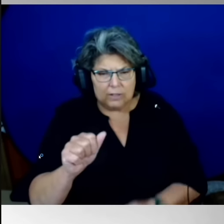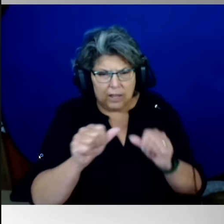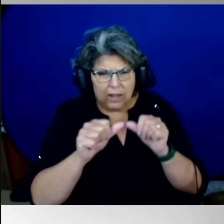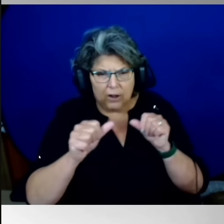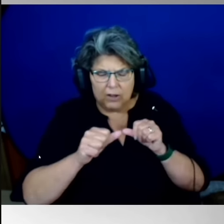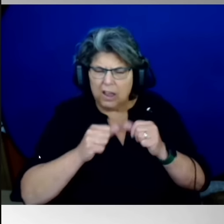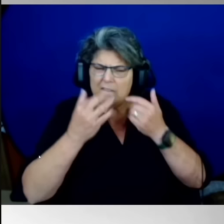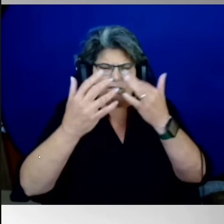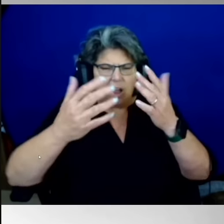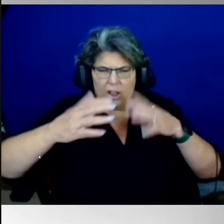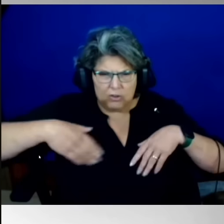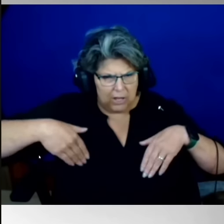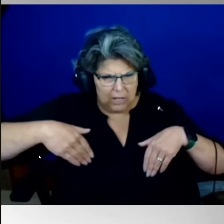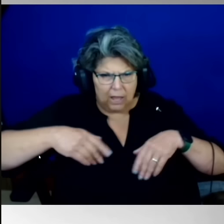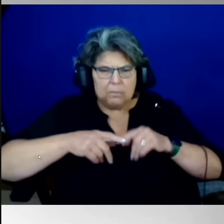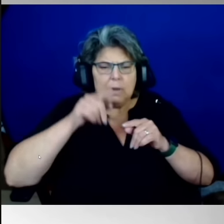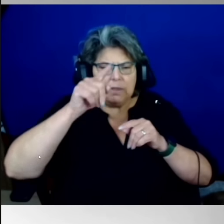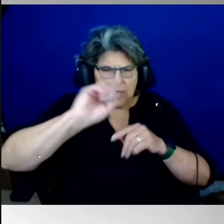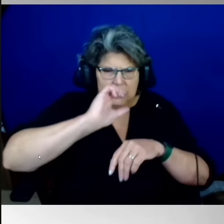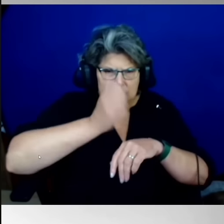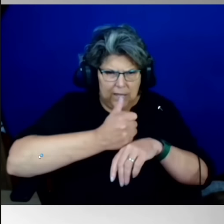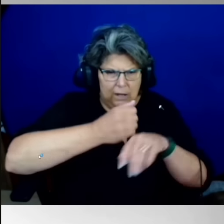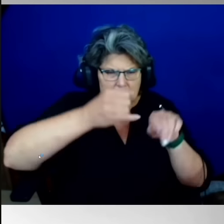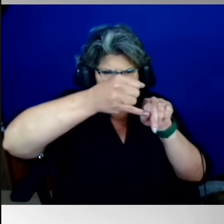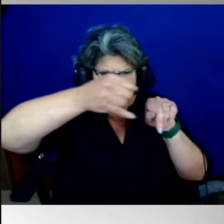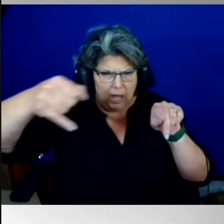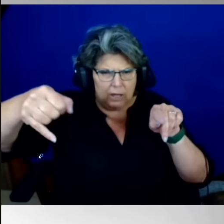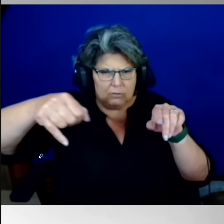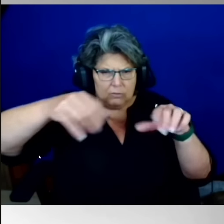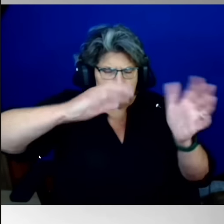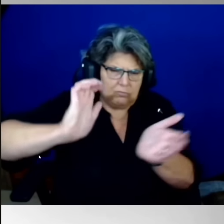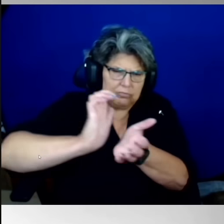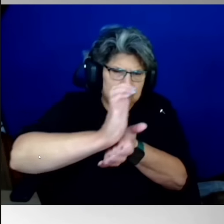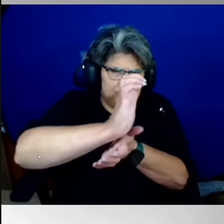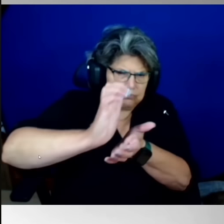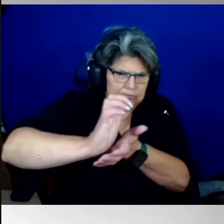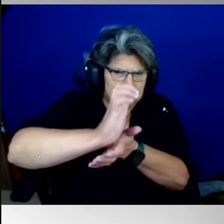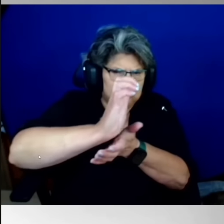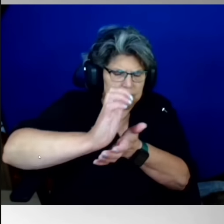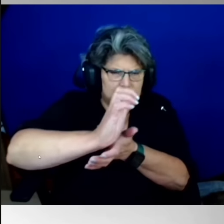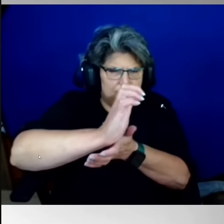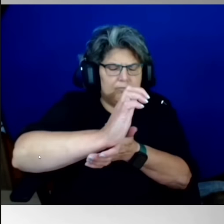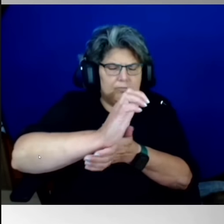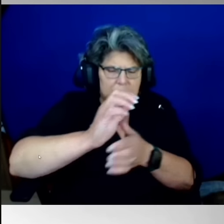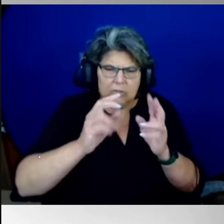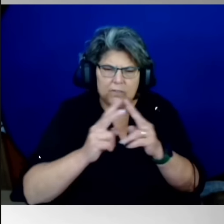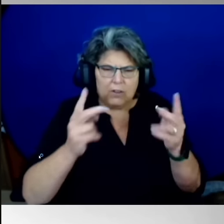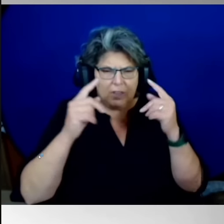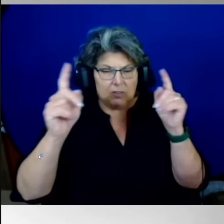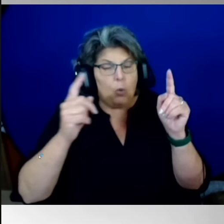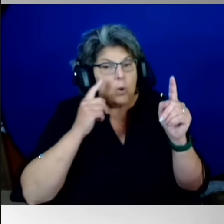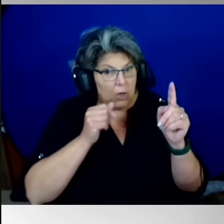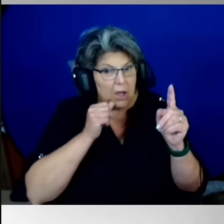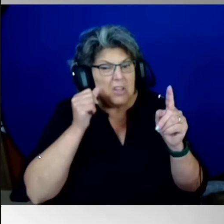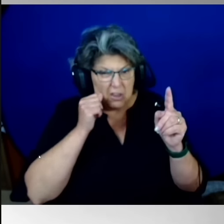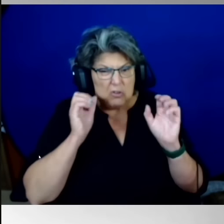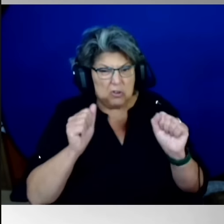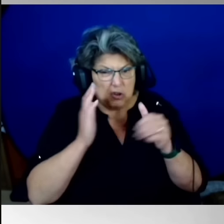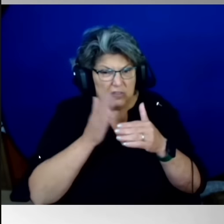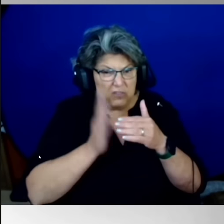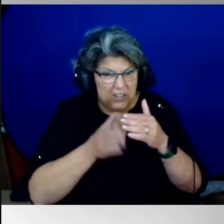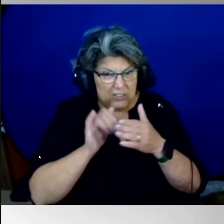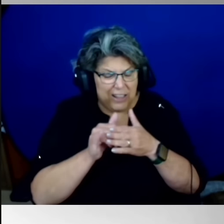been putting in control lines, and those have been very successful. We were expecting to be completed yesterday.